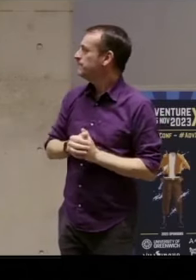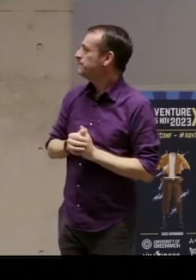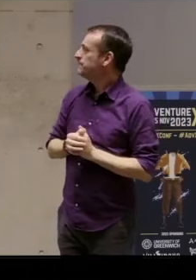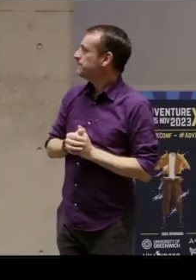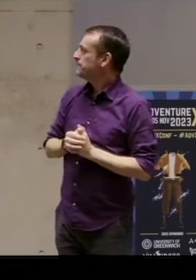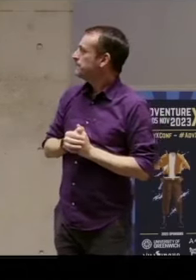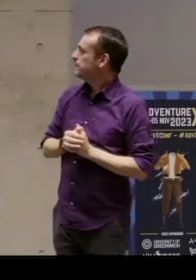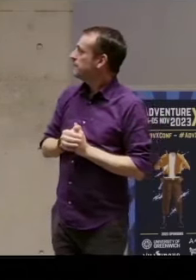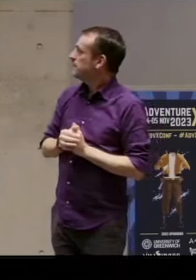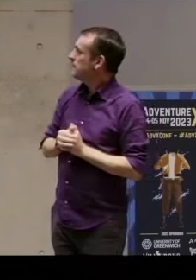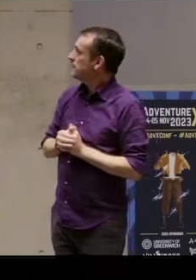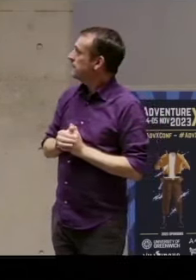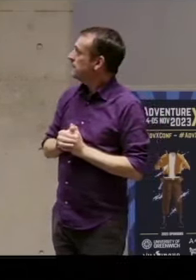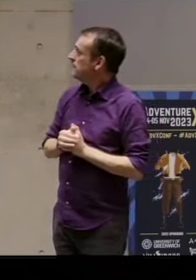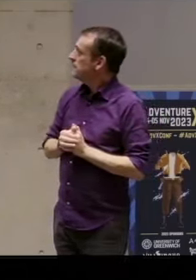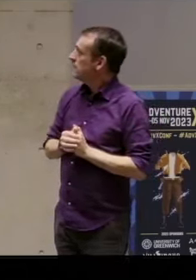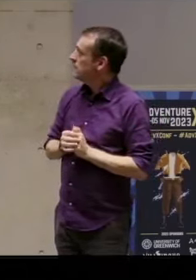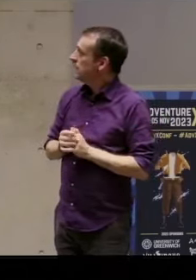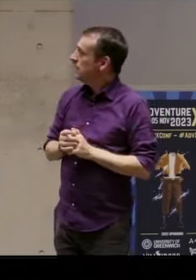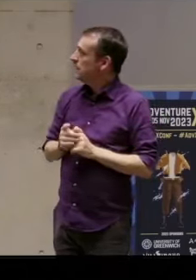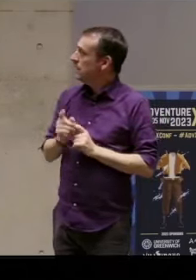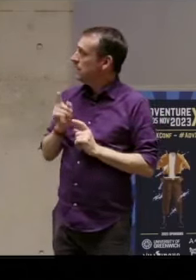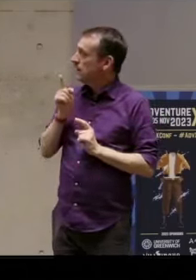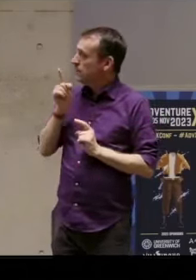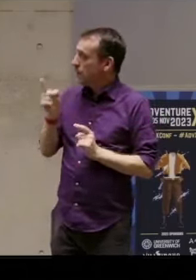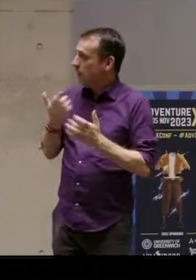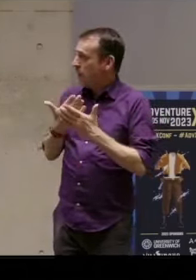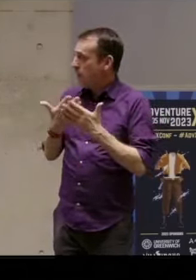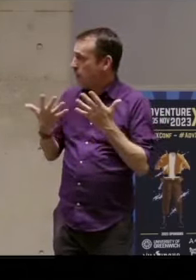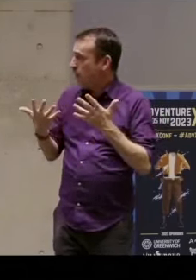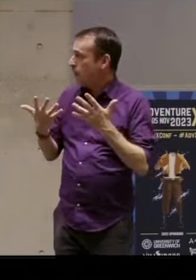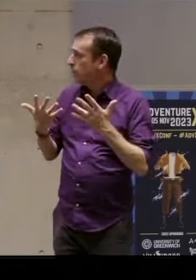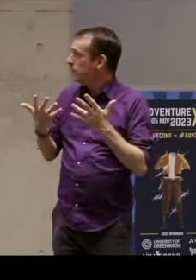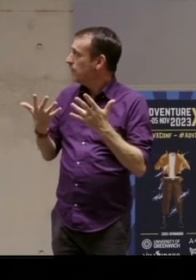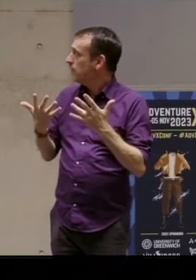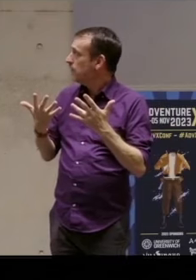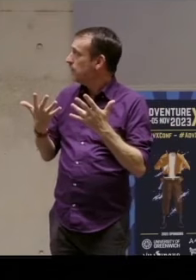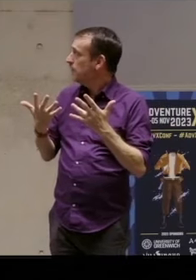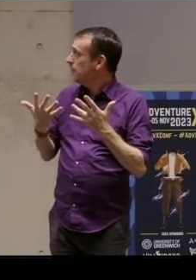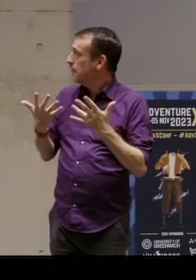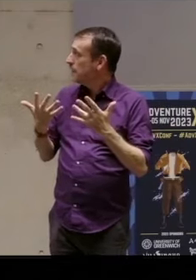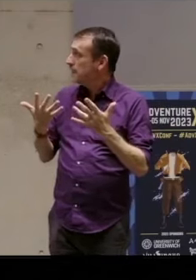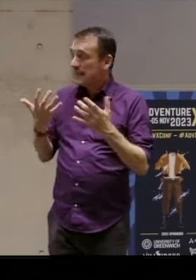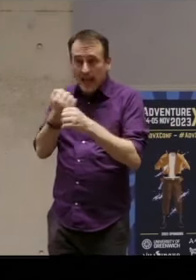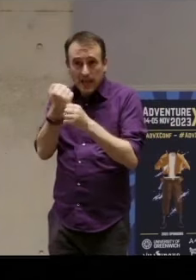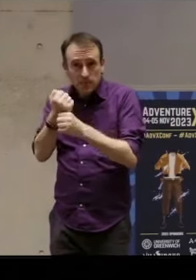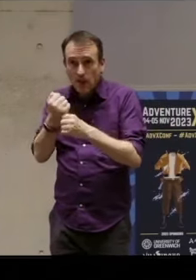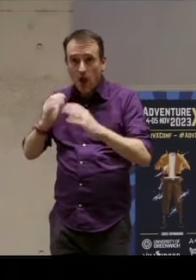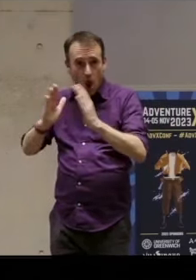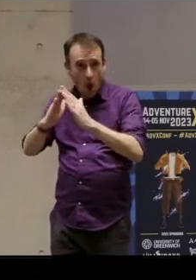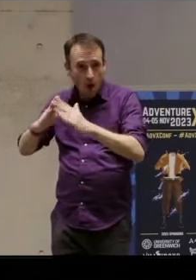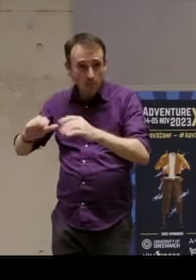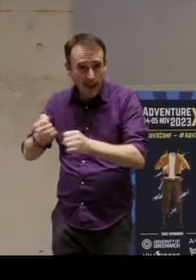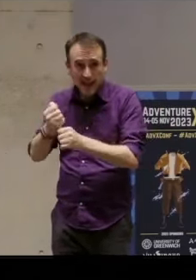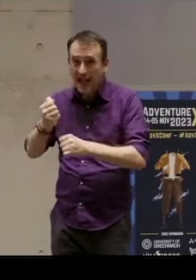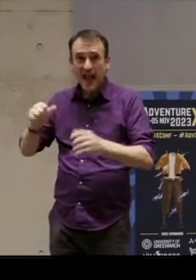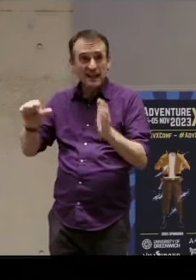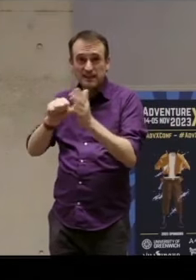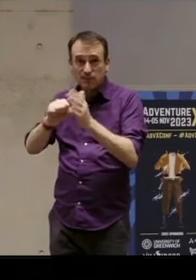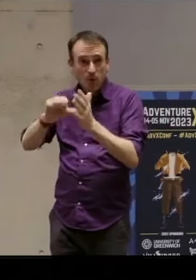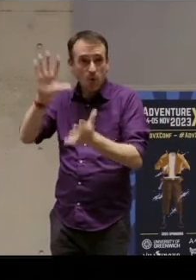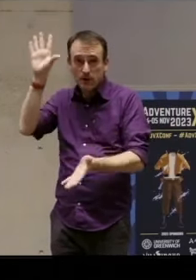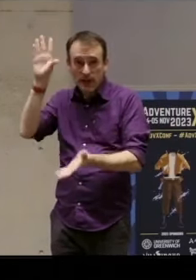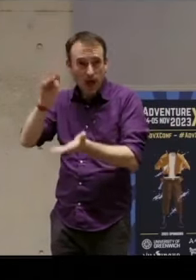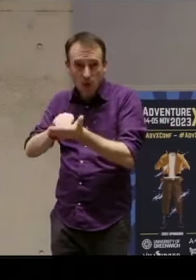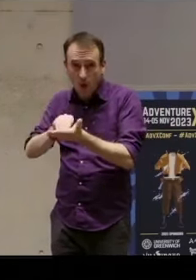You can't even reach the hardware to play games, and developing them was another story. So do-it-yourself was the king of that